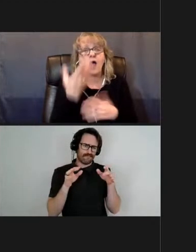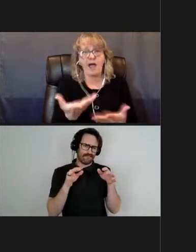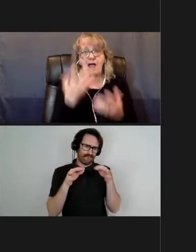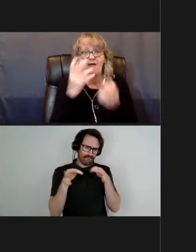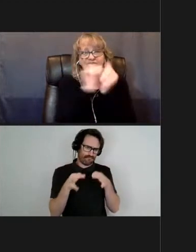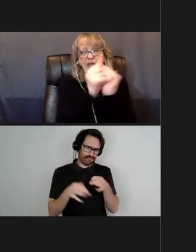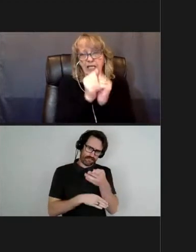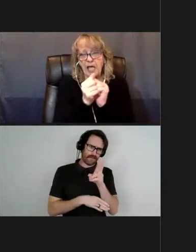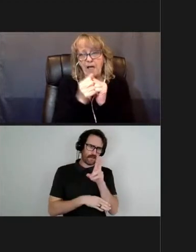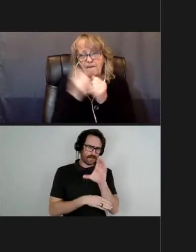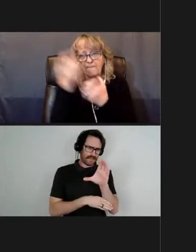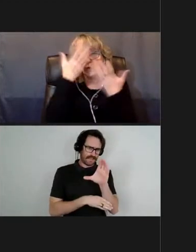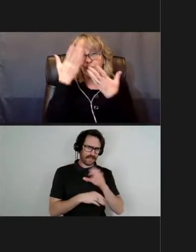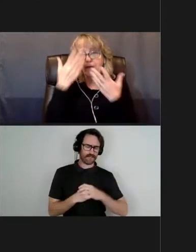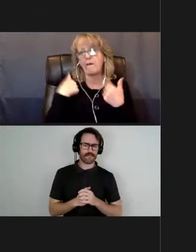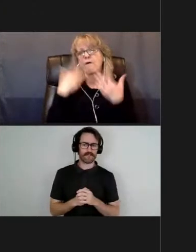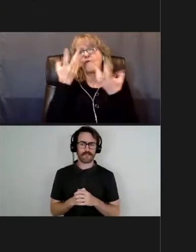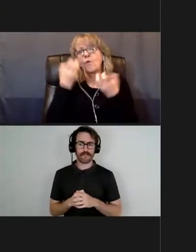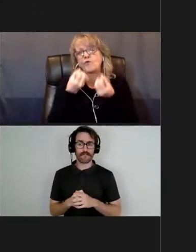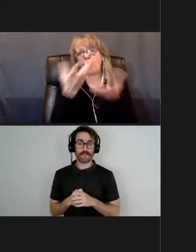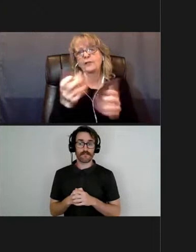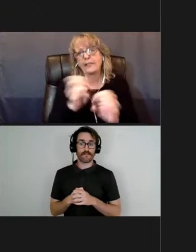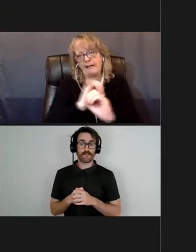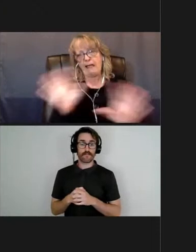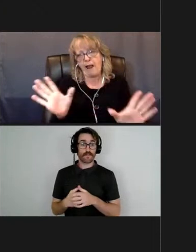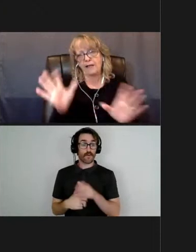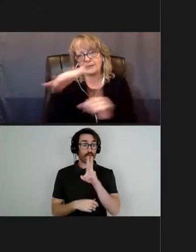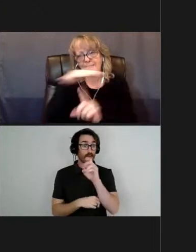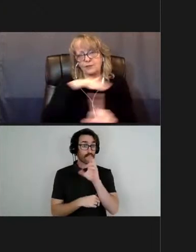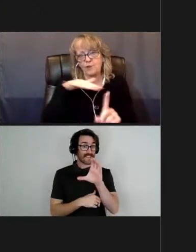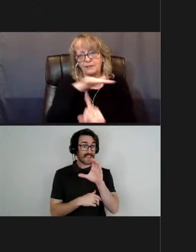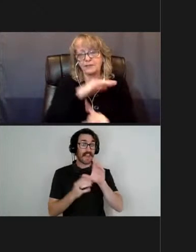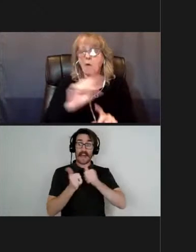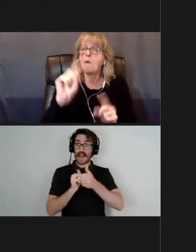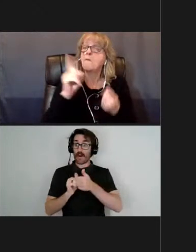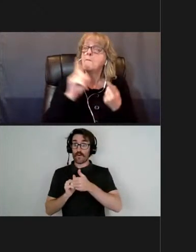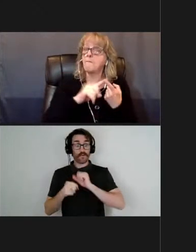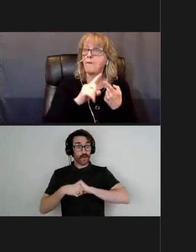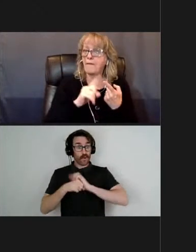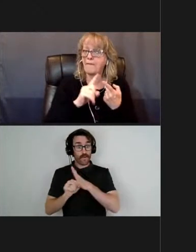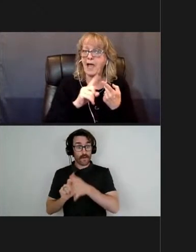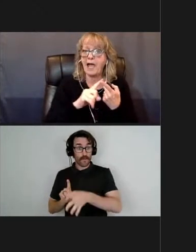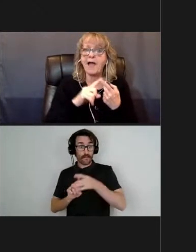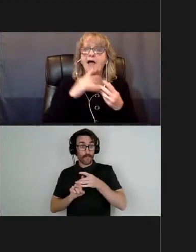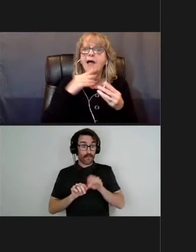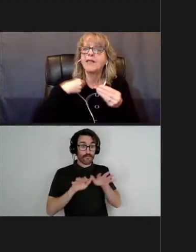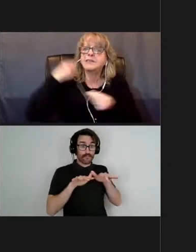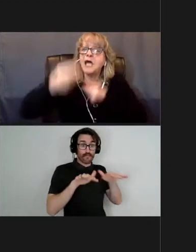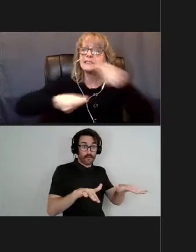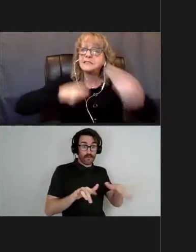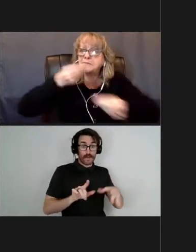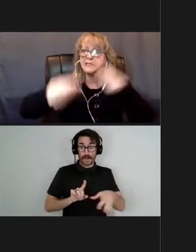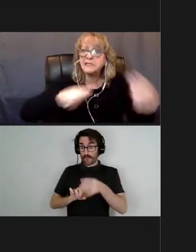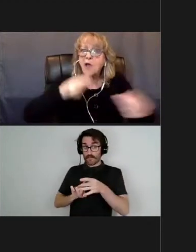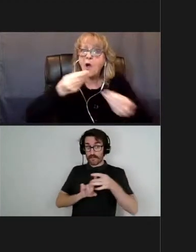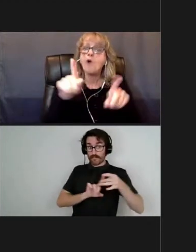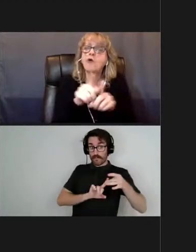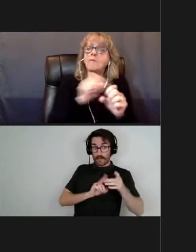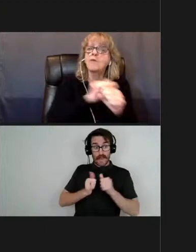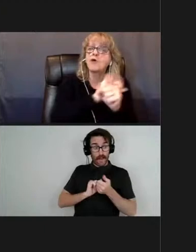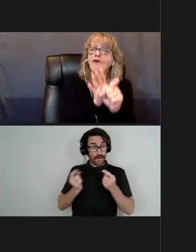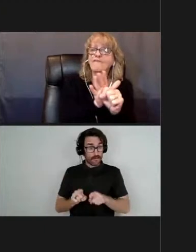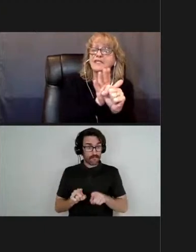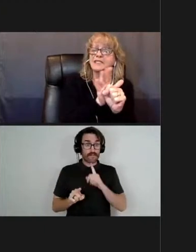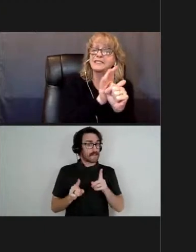off, VOCs transmit the same way. They transmit predominantly